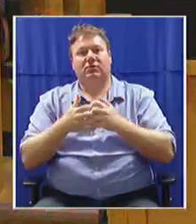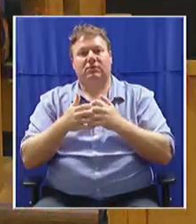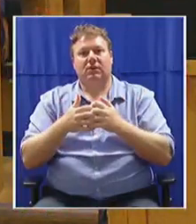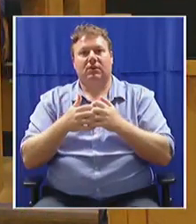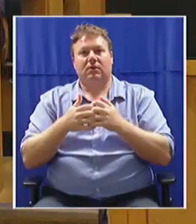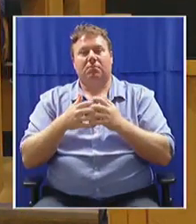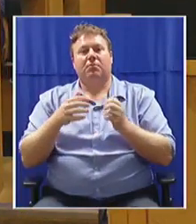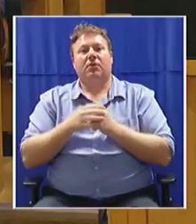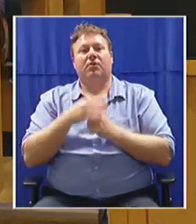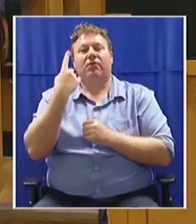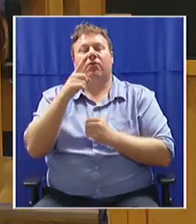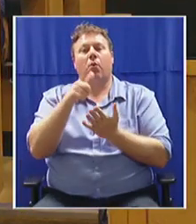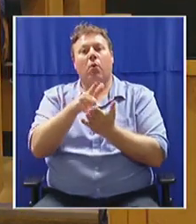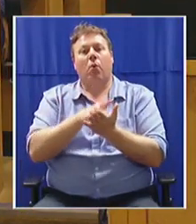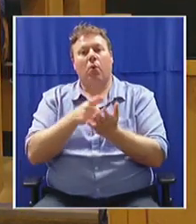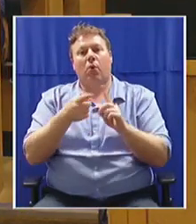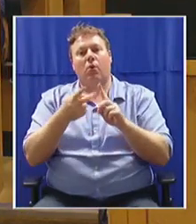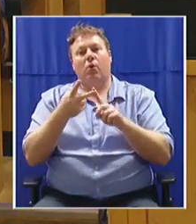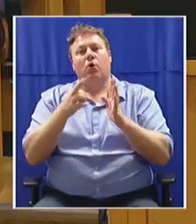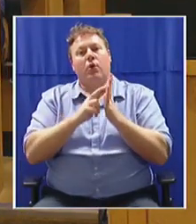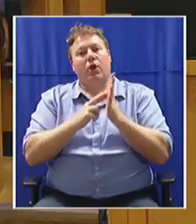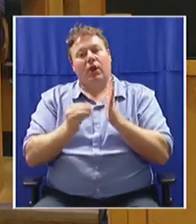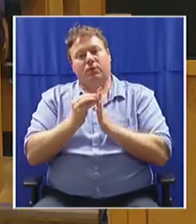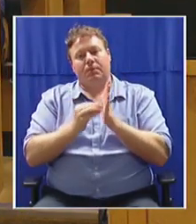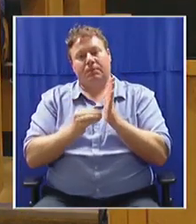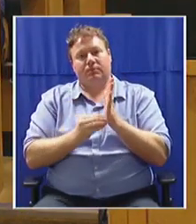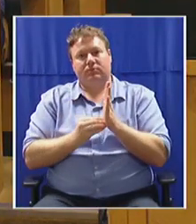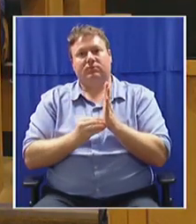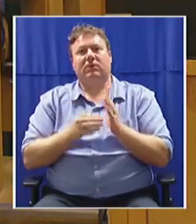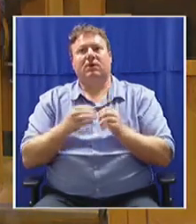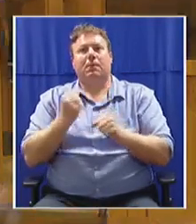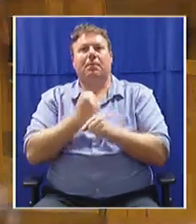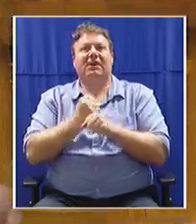and regulations to enhance the ease of doing business,